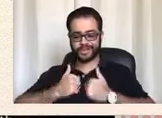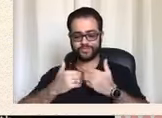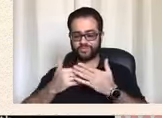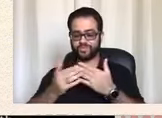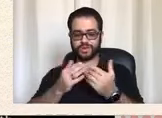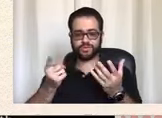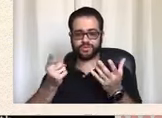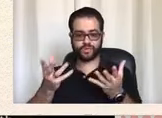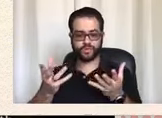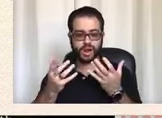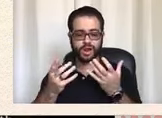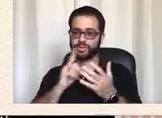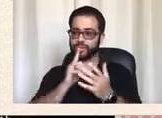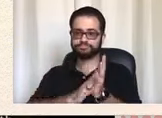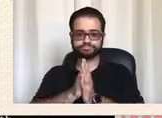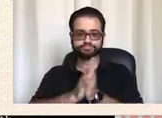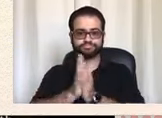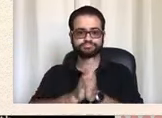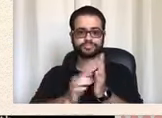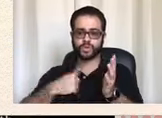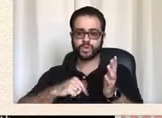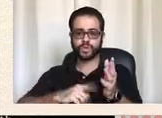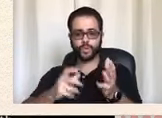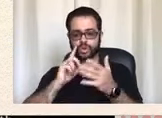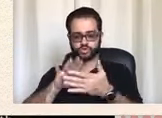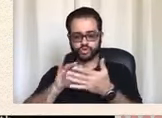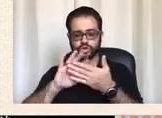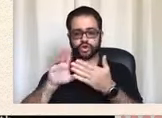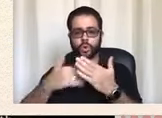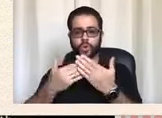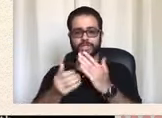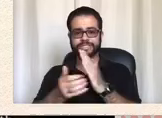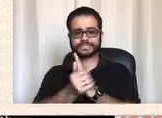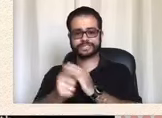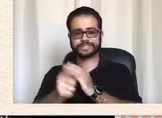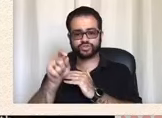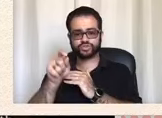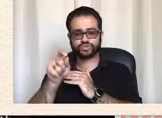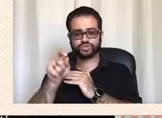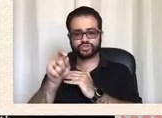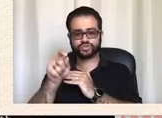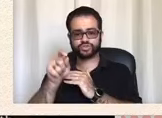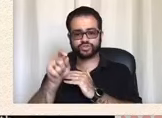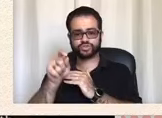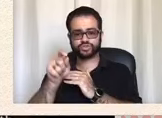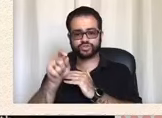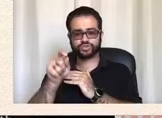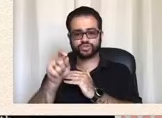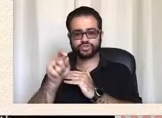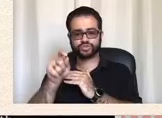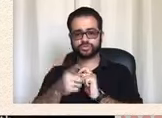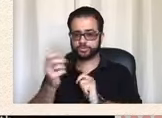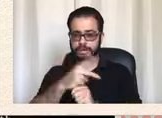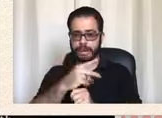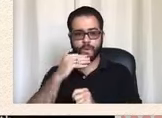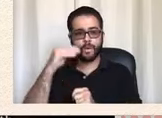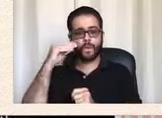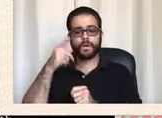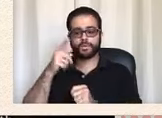that they're passionate about. We want you guys to learn the skills that you need so that you can be that change, so you can take it back to your community and you can make it